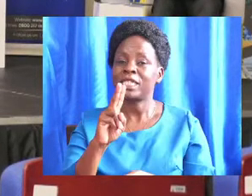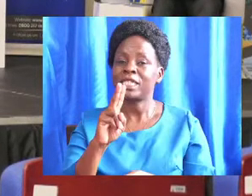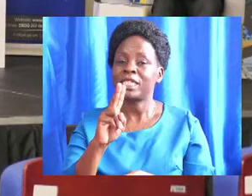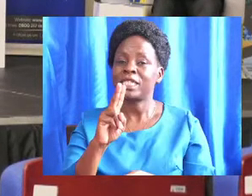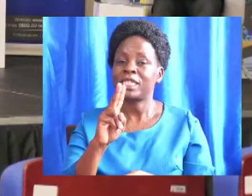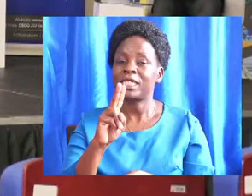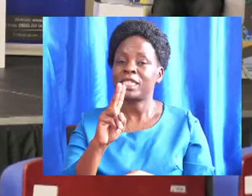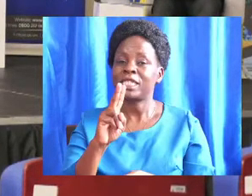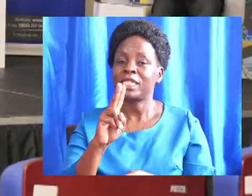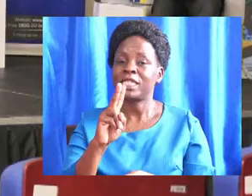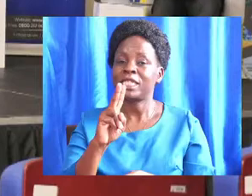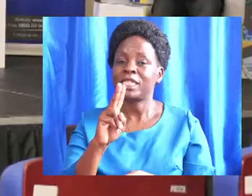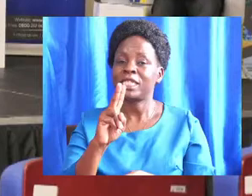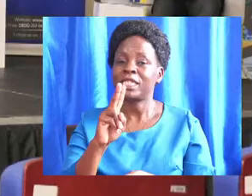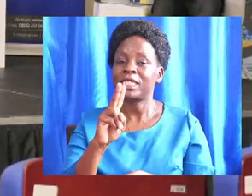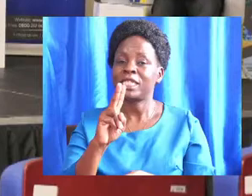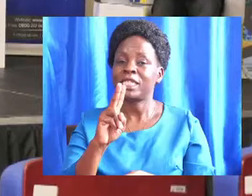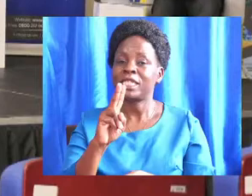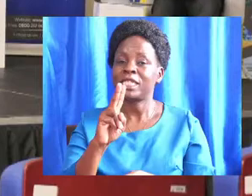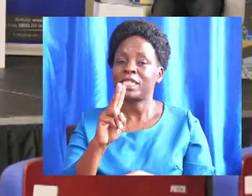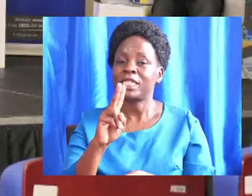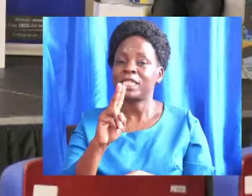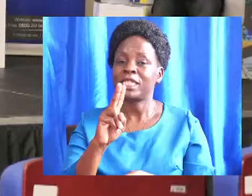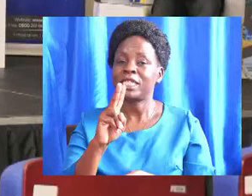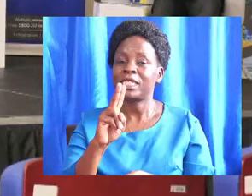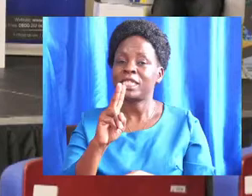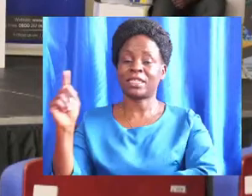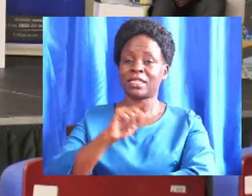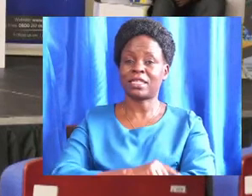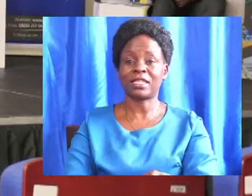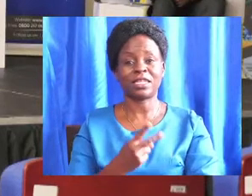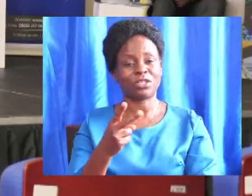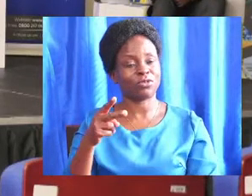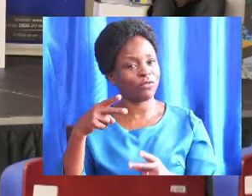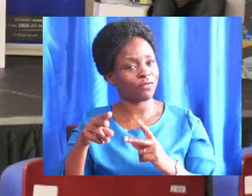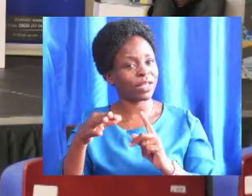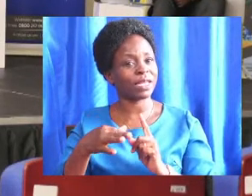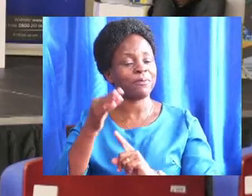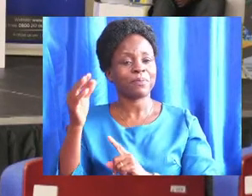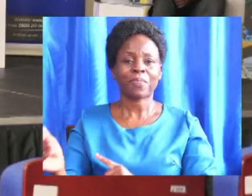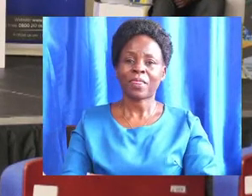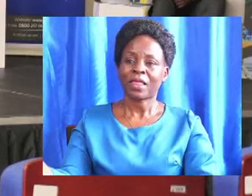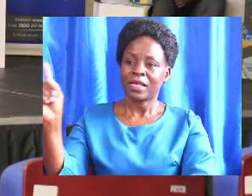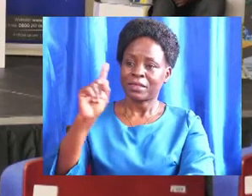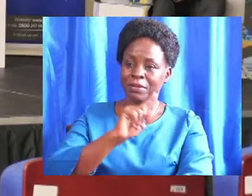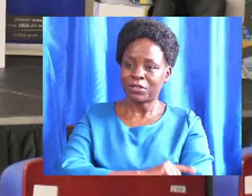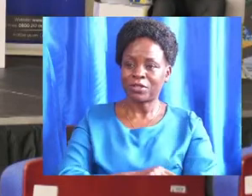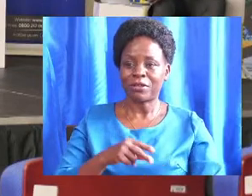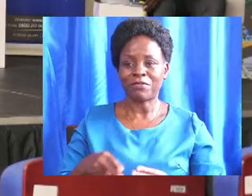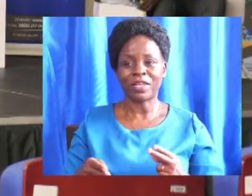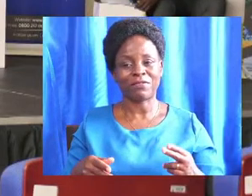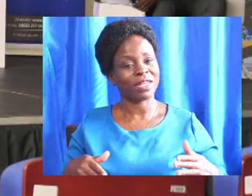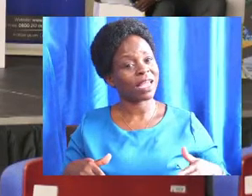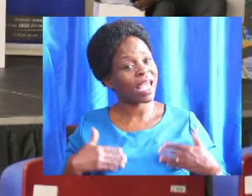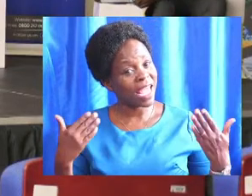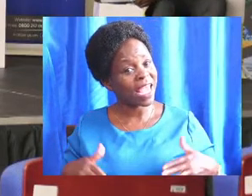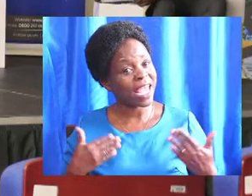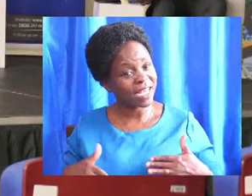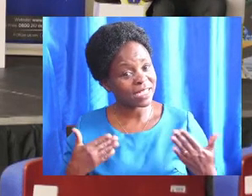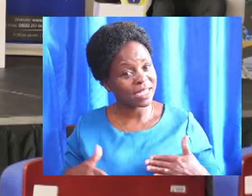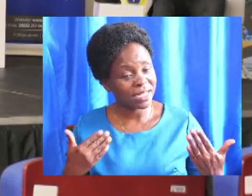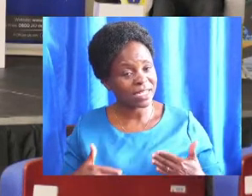2021. I welcome you once again. This is day two. It is a very special day. It is very exciting. We